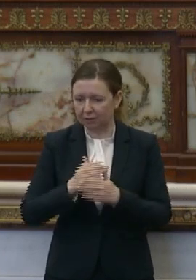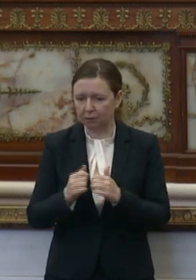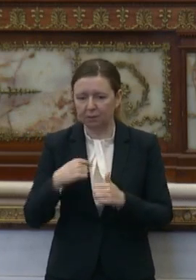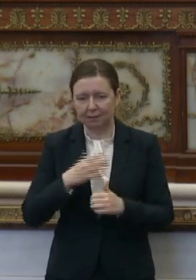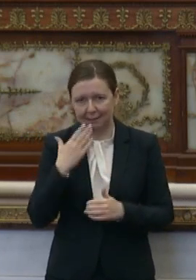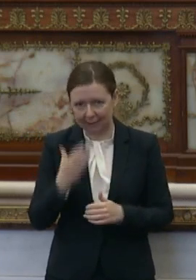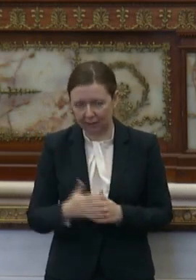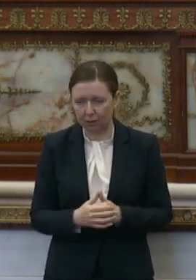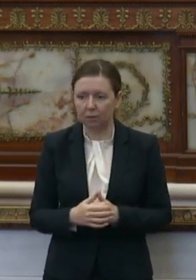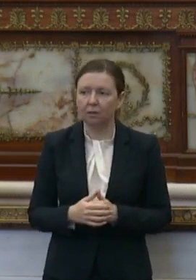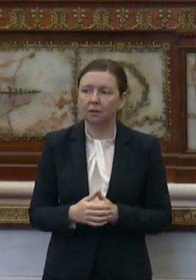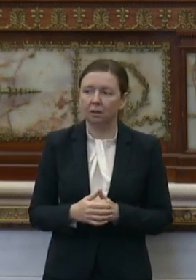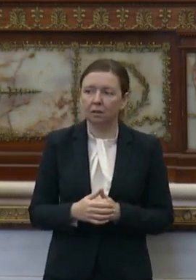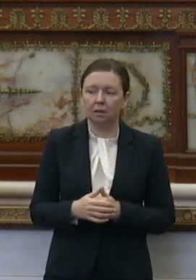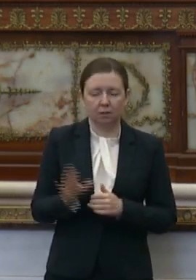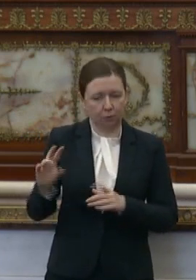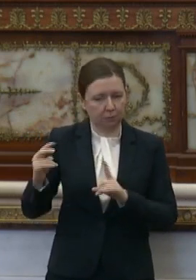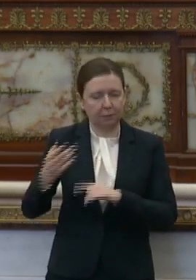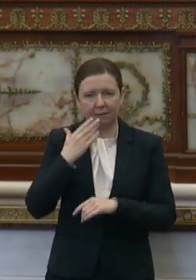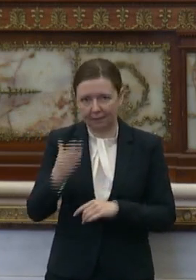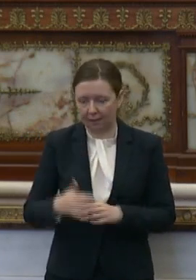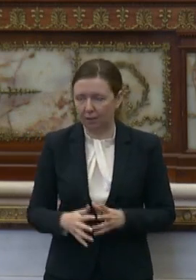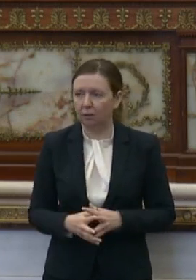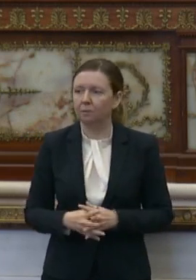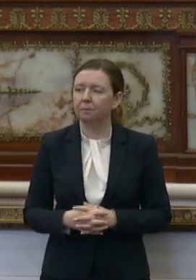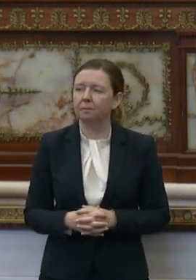us today your perspective.